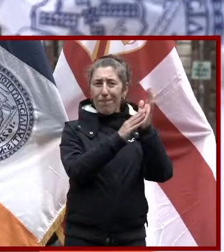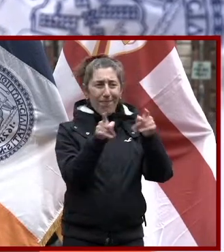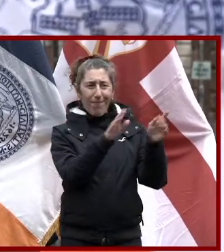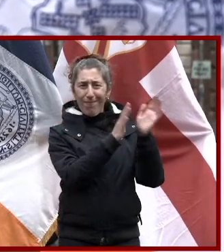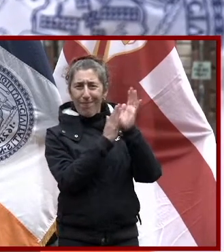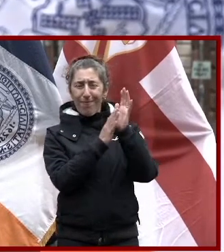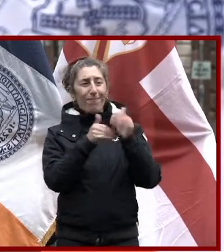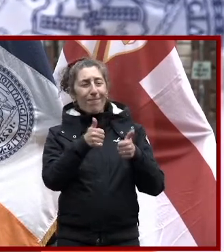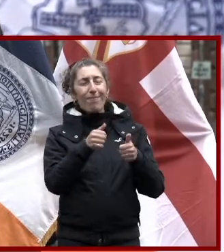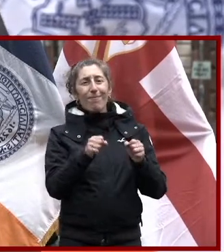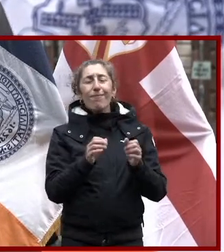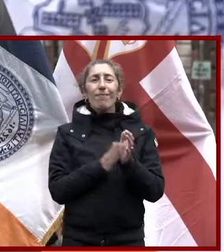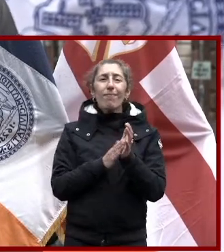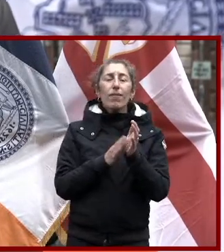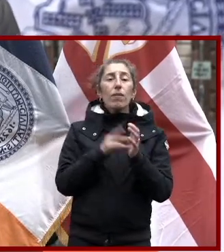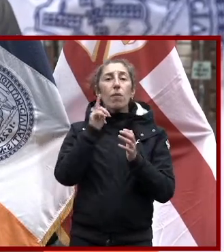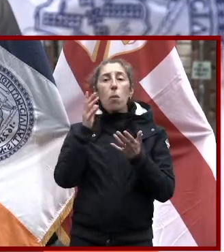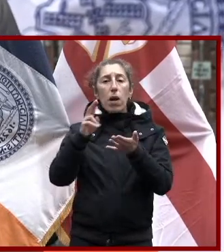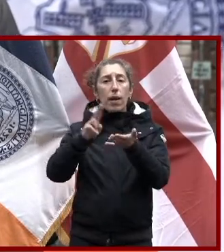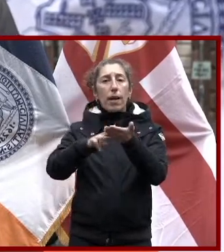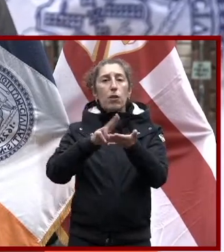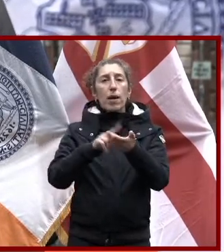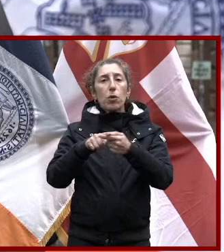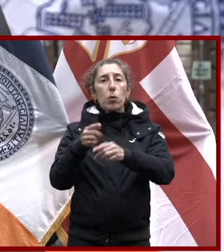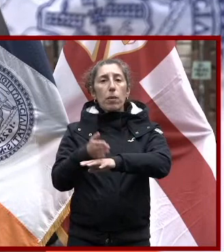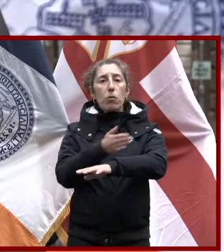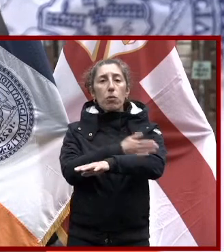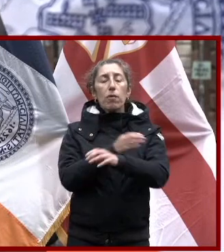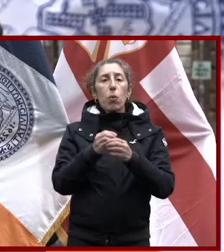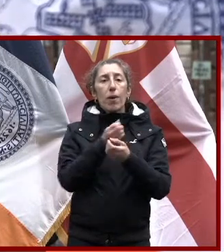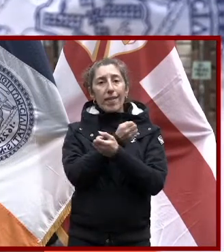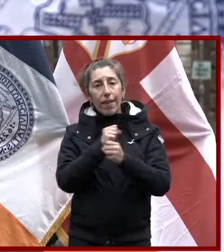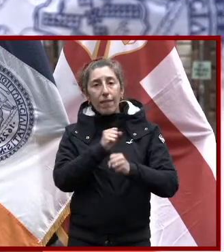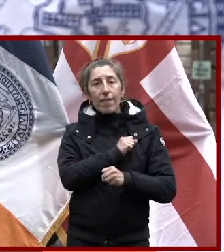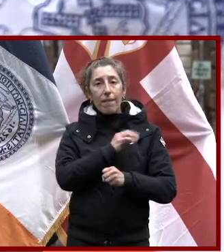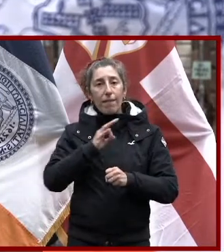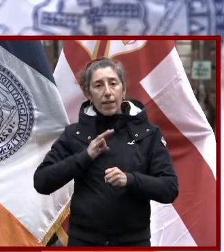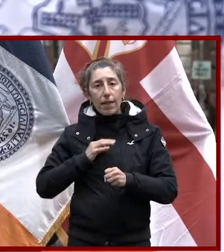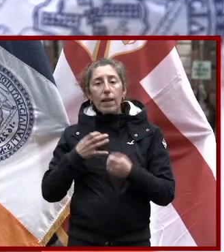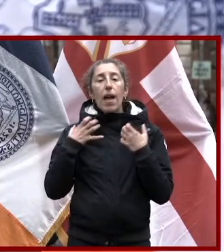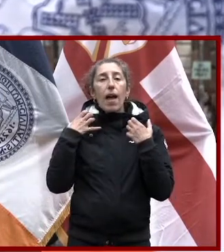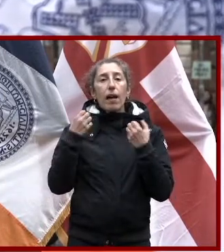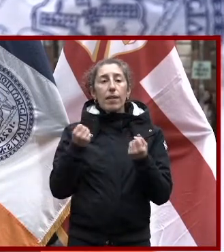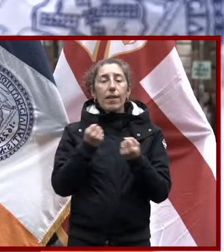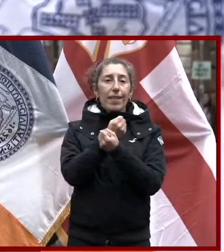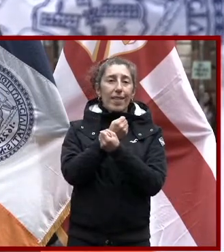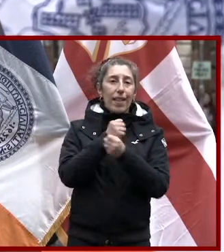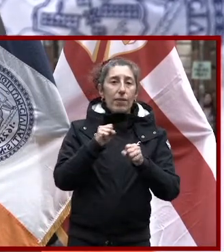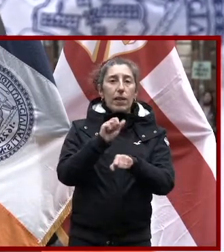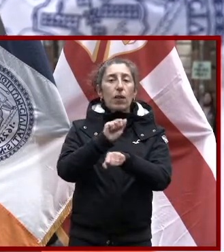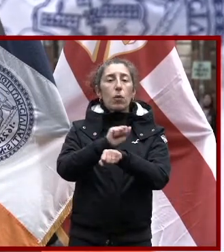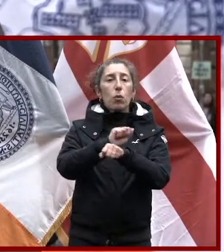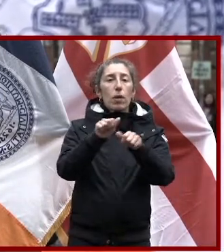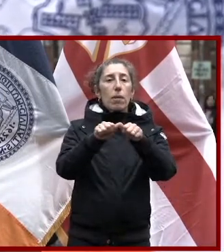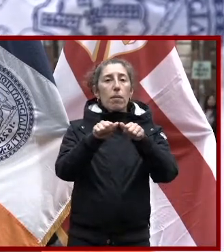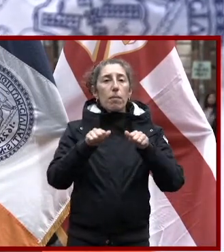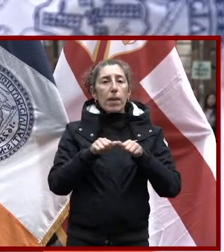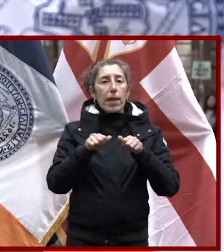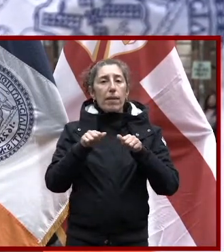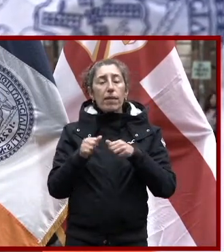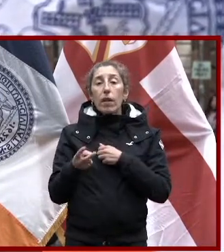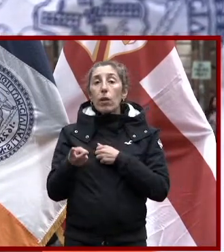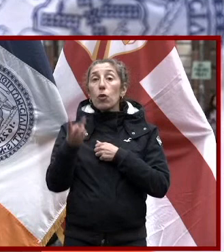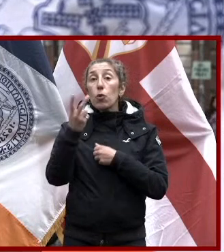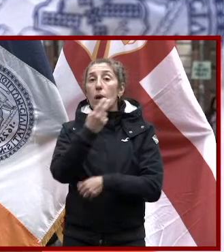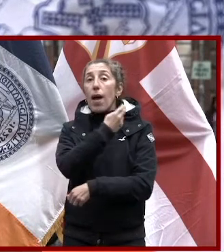to improve safe staffing, health and safety in our workplaces. Two hospitals,